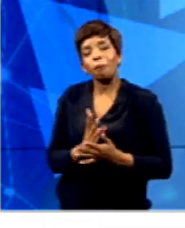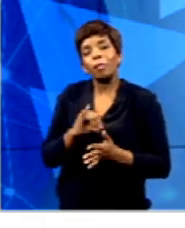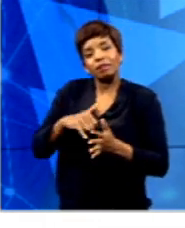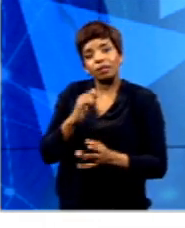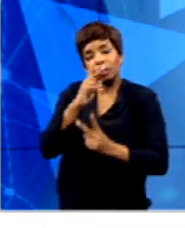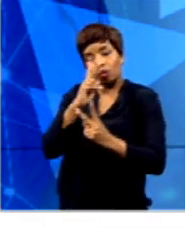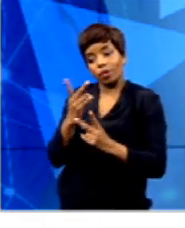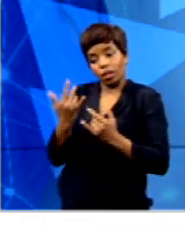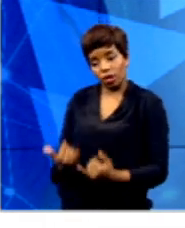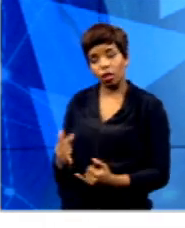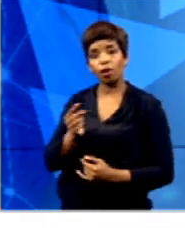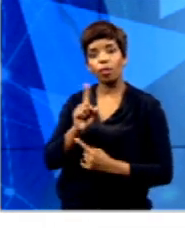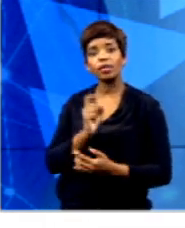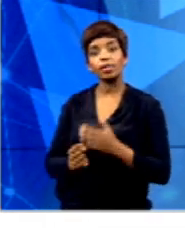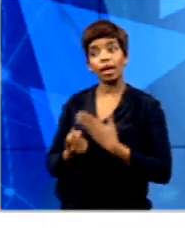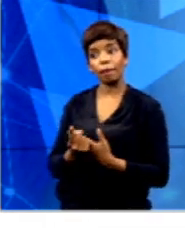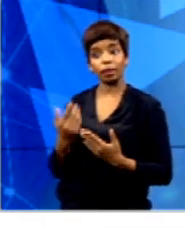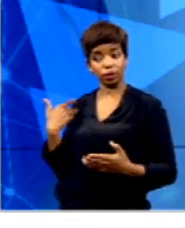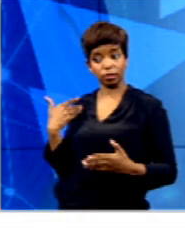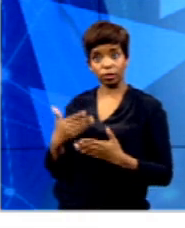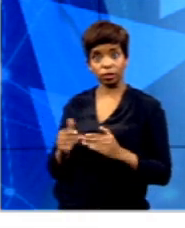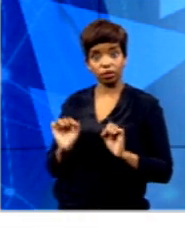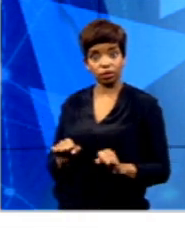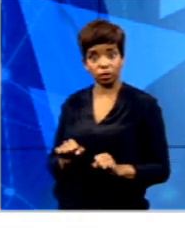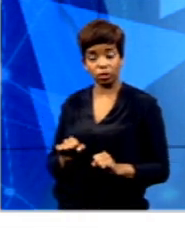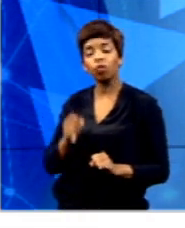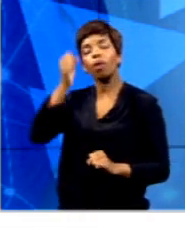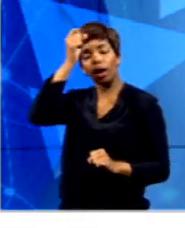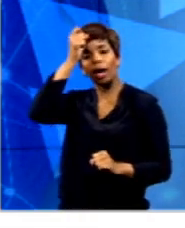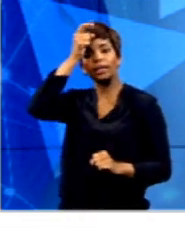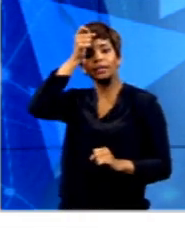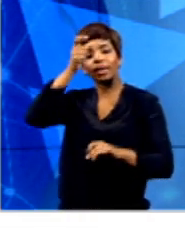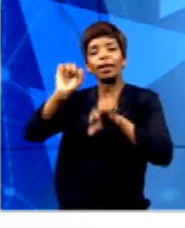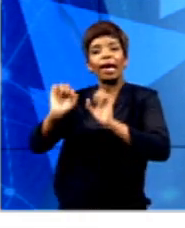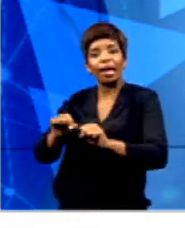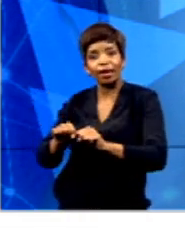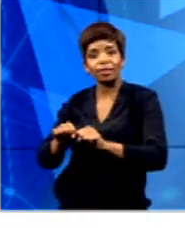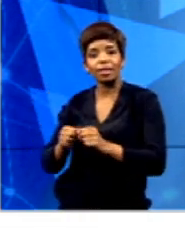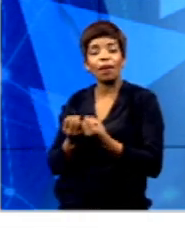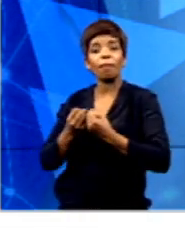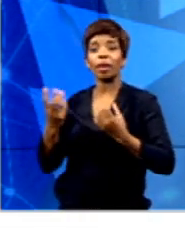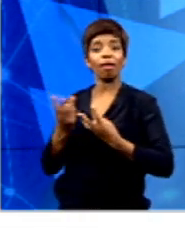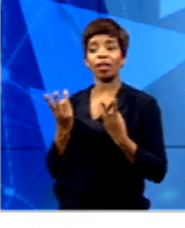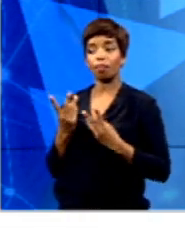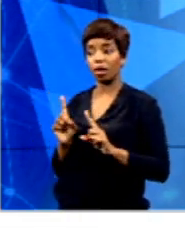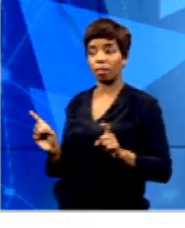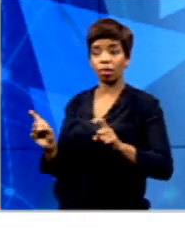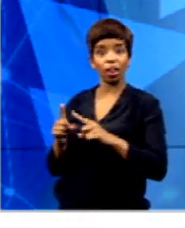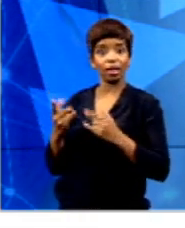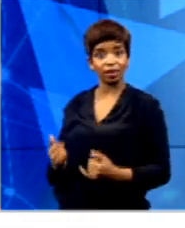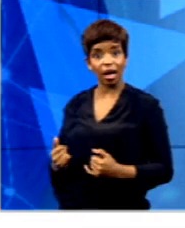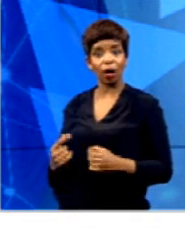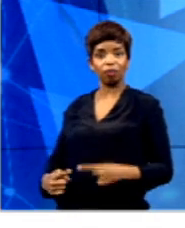what is currently happening, and one can understand the uncertainty and the anxiety that so many people are grappling with at the